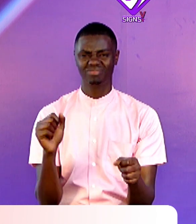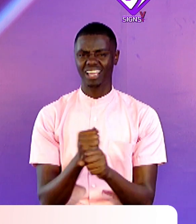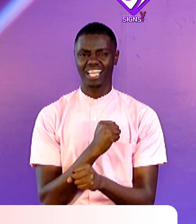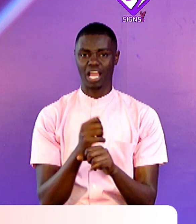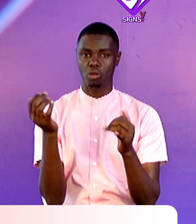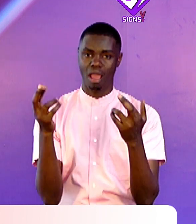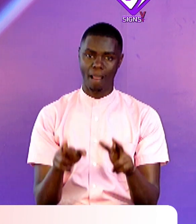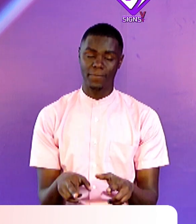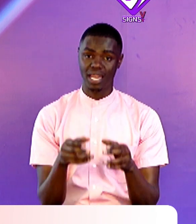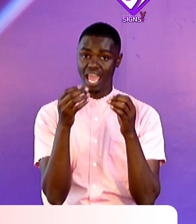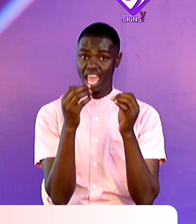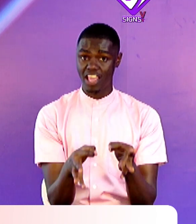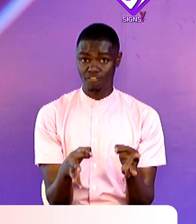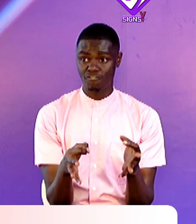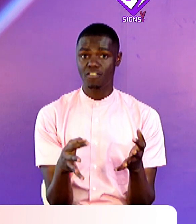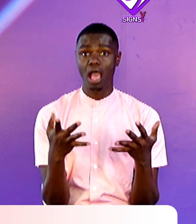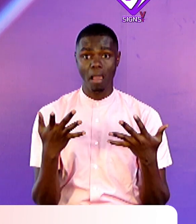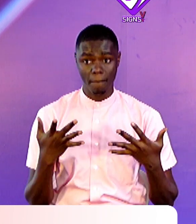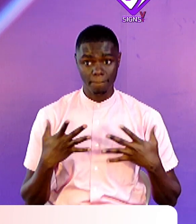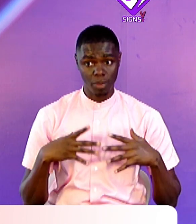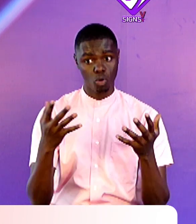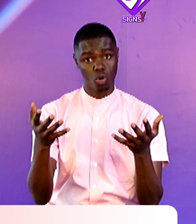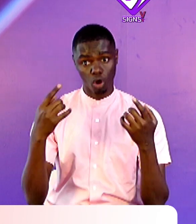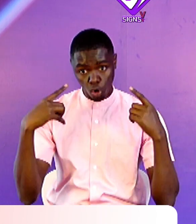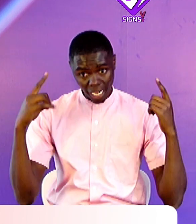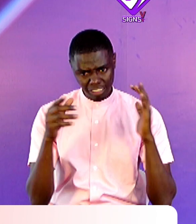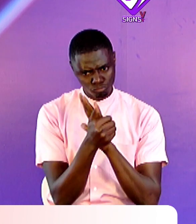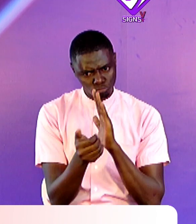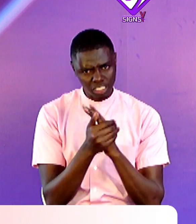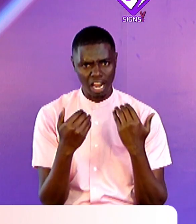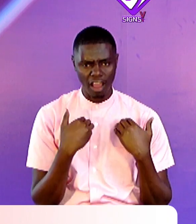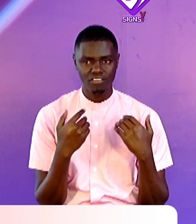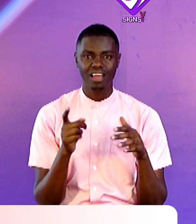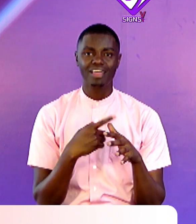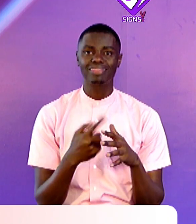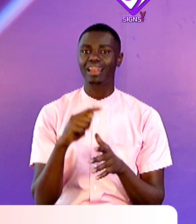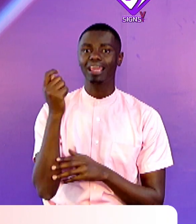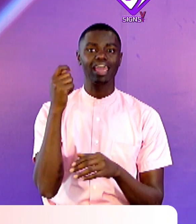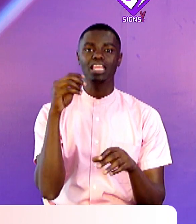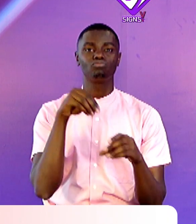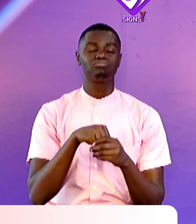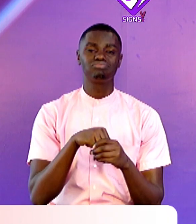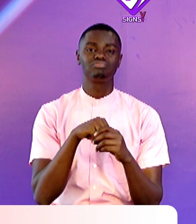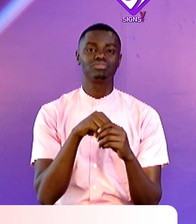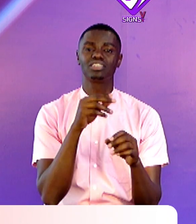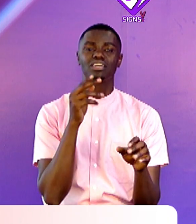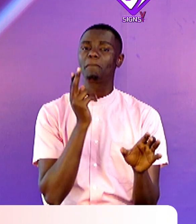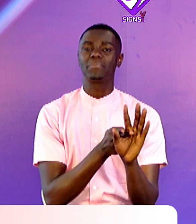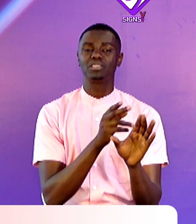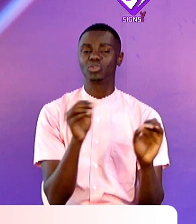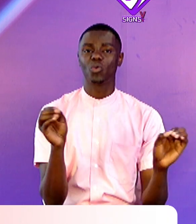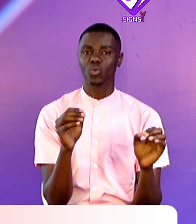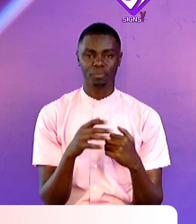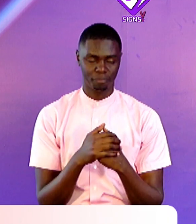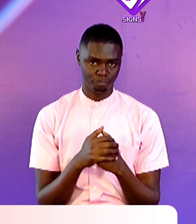you're not giving me the people that I've seen that are capable, then Kenya should not do anything. I'm not going to work with the ones that you get.